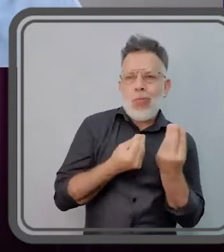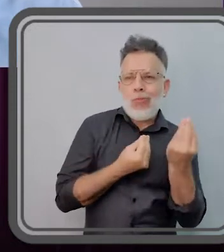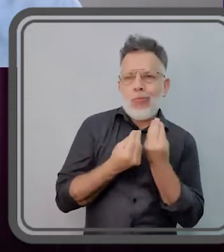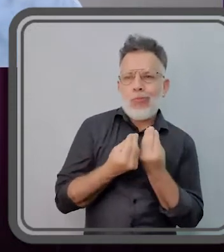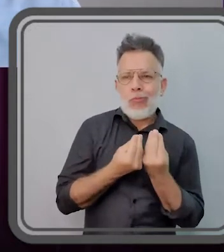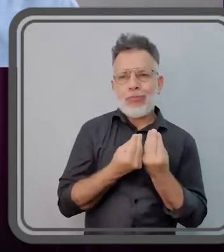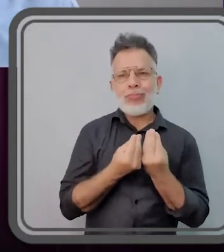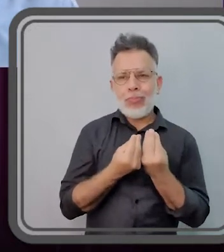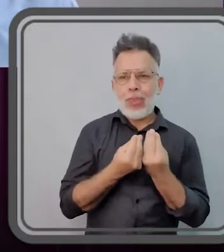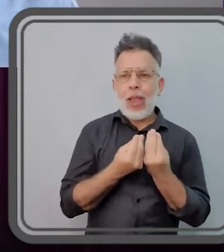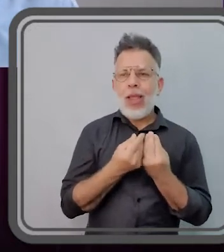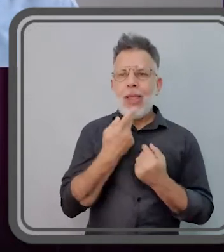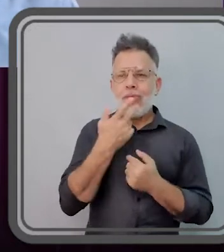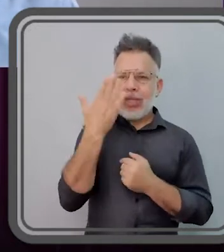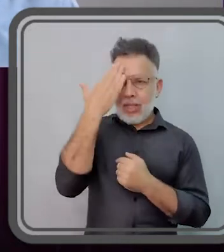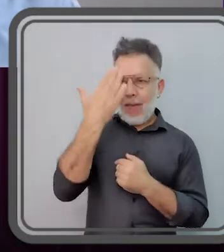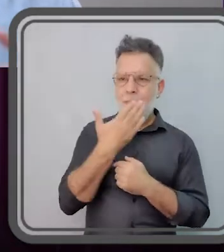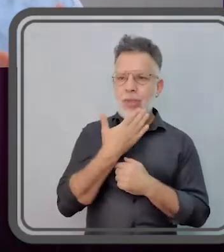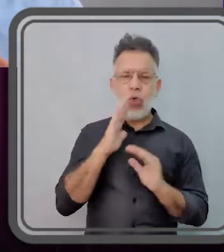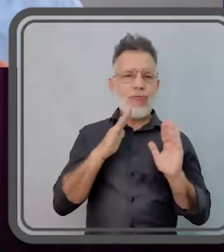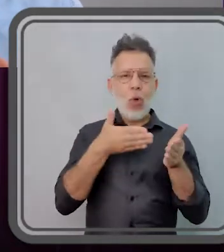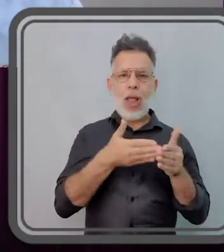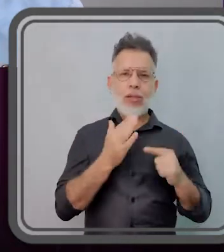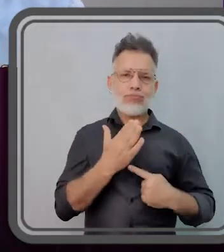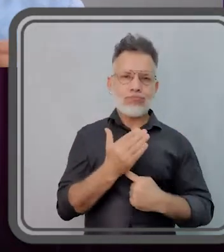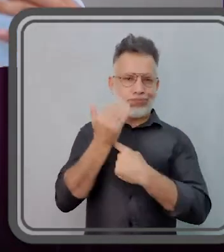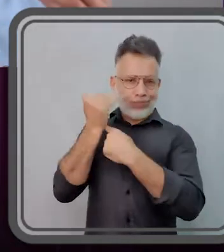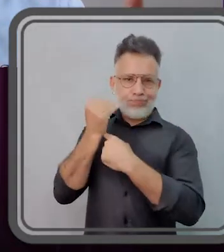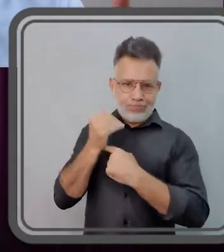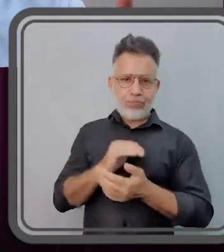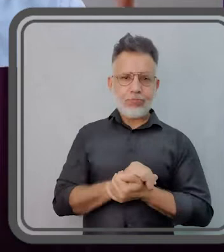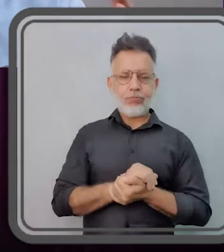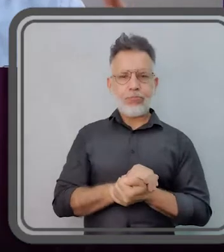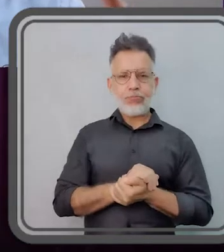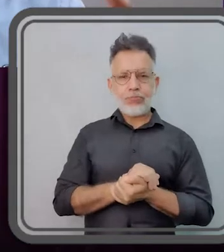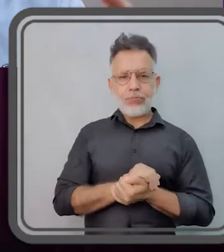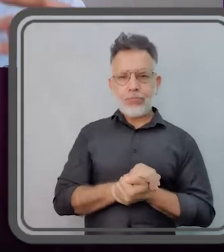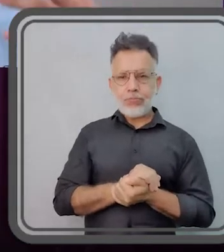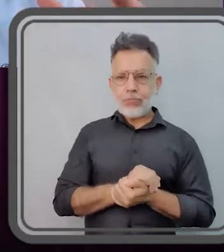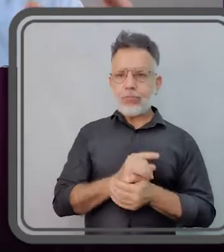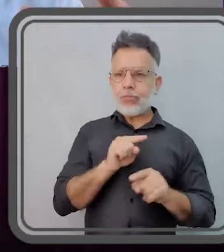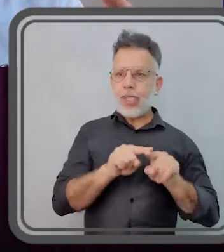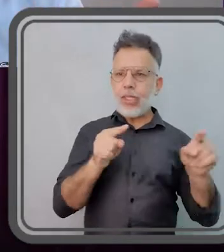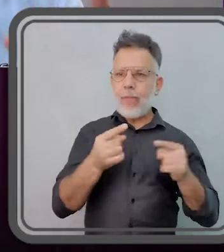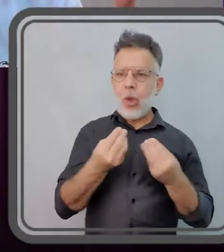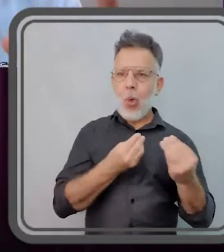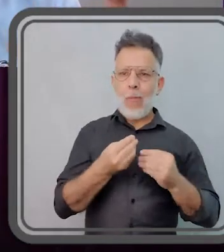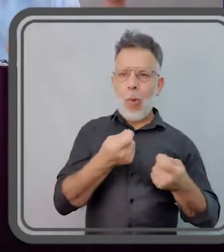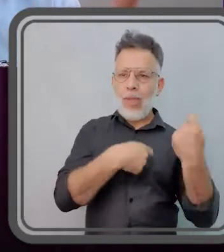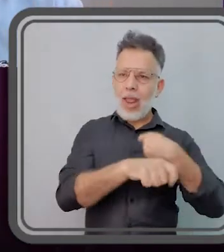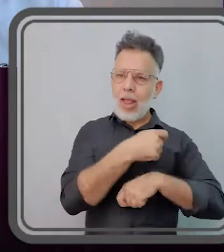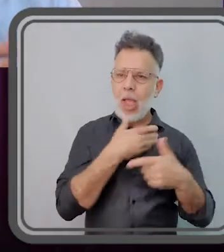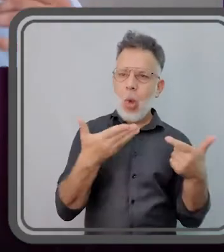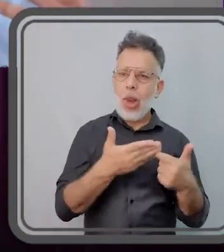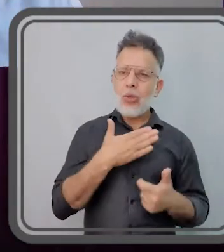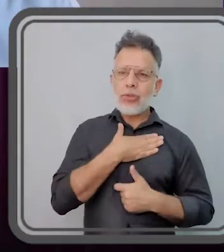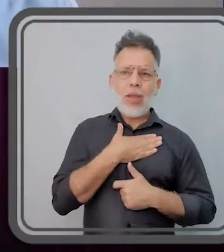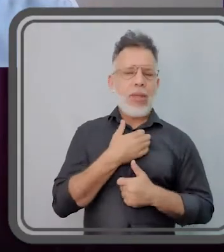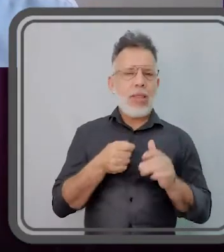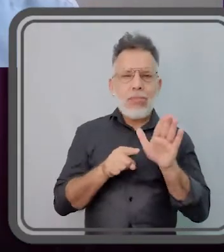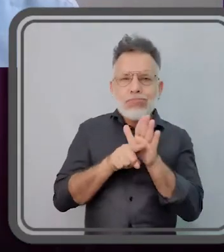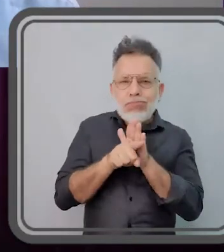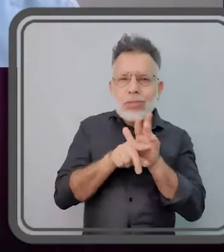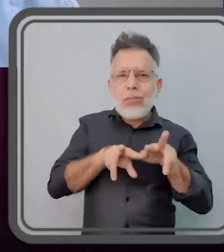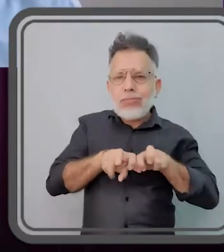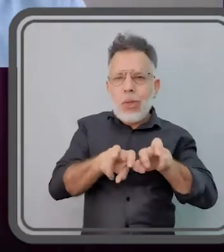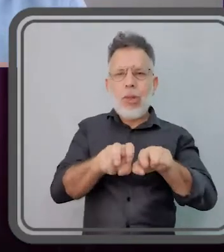it is to be, a person focused on technology and how hot is this market. But now we want to explore with